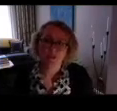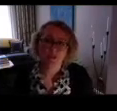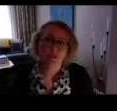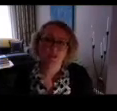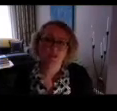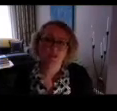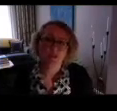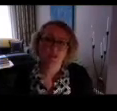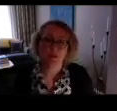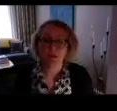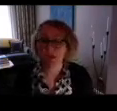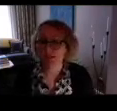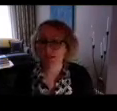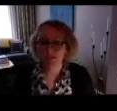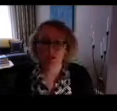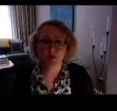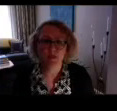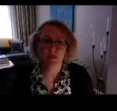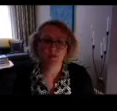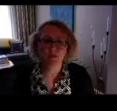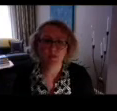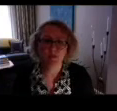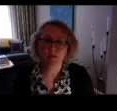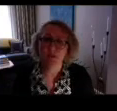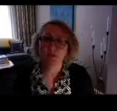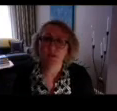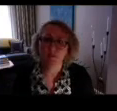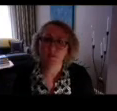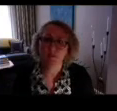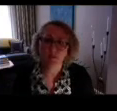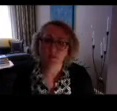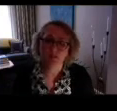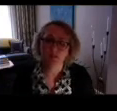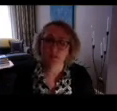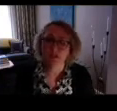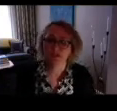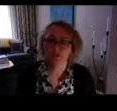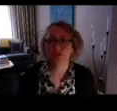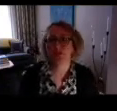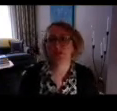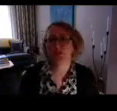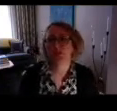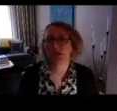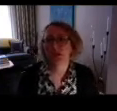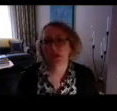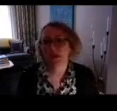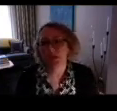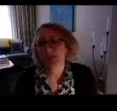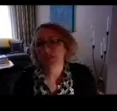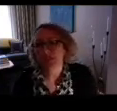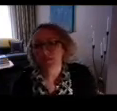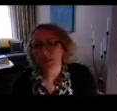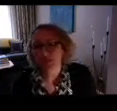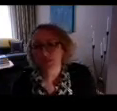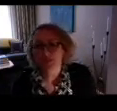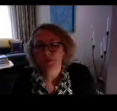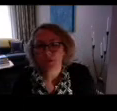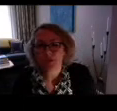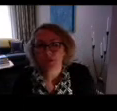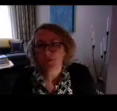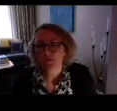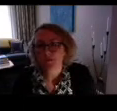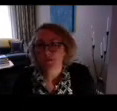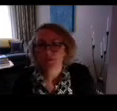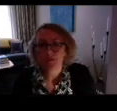ourselves still in this moment, or again in this moment of this intense politicization and exclusion. And as Jenna mentioned,